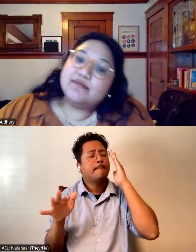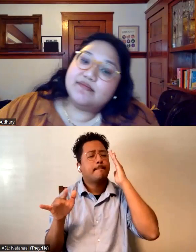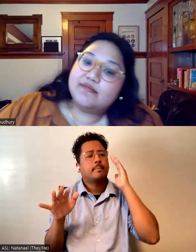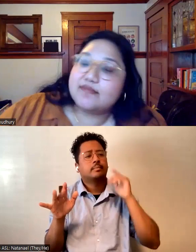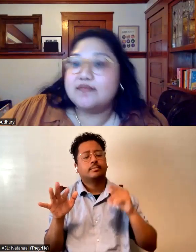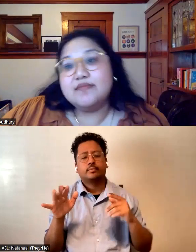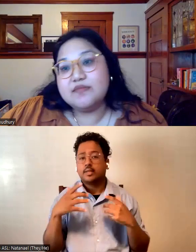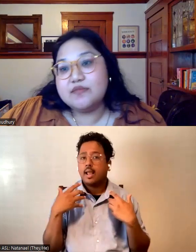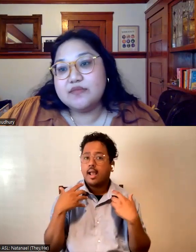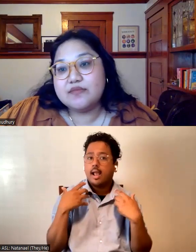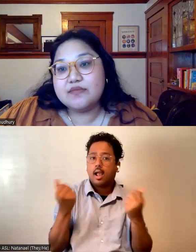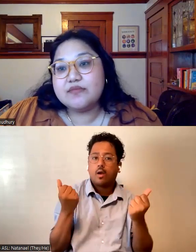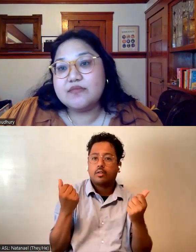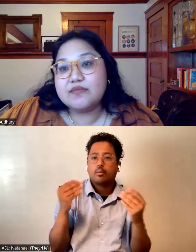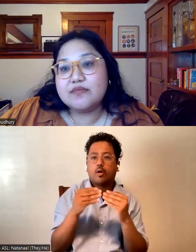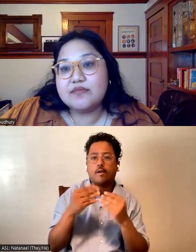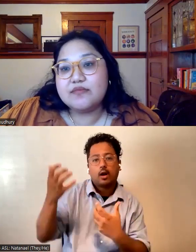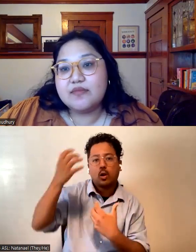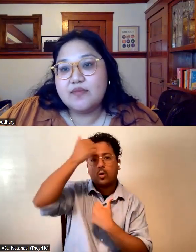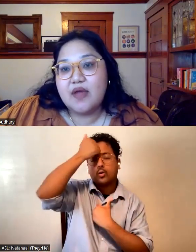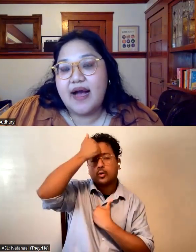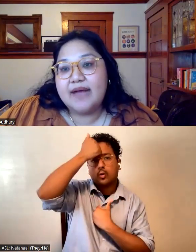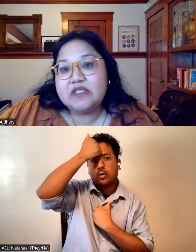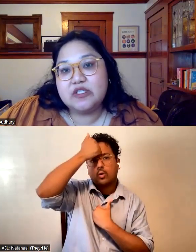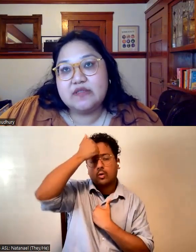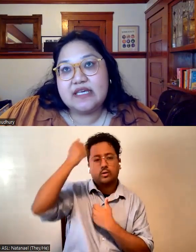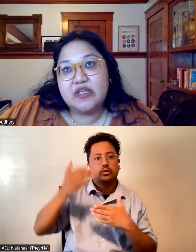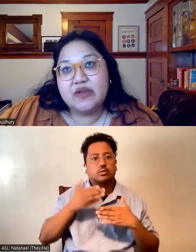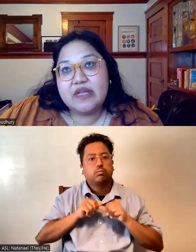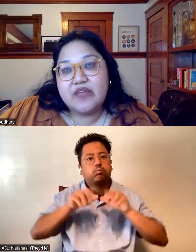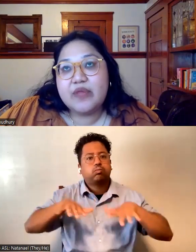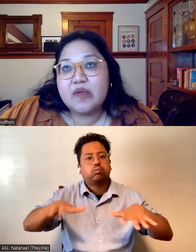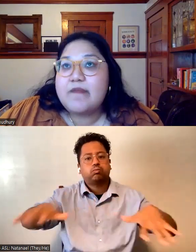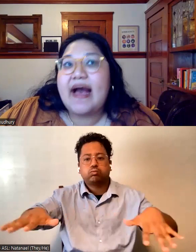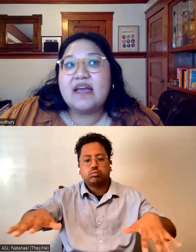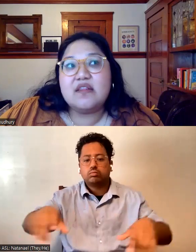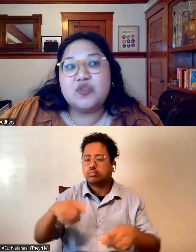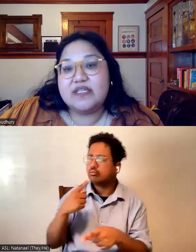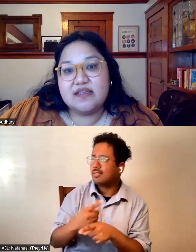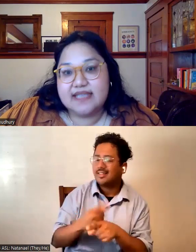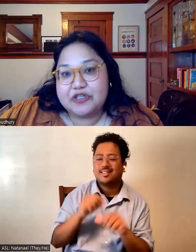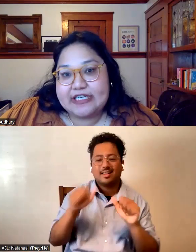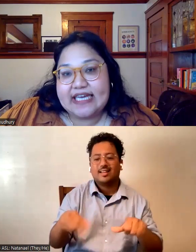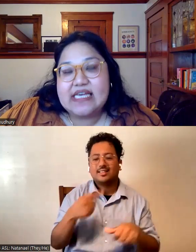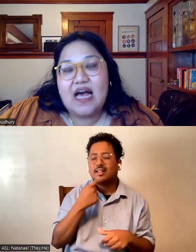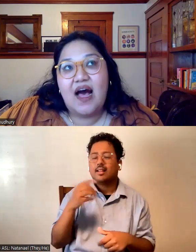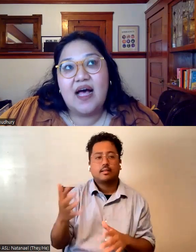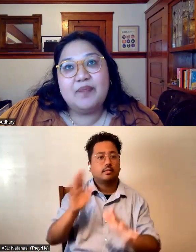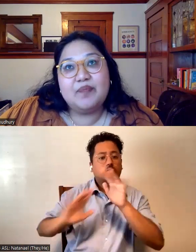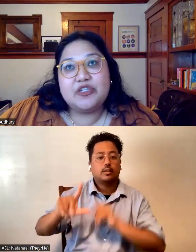about healthism as a colonial export? Absolutely. Like if we look back at the 20th